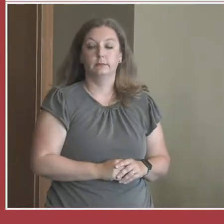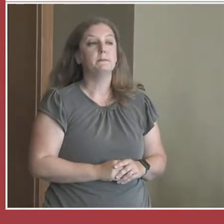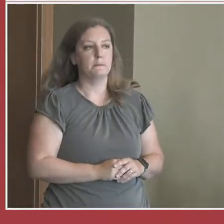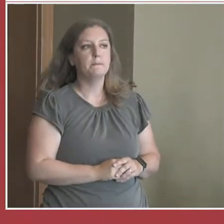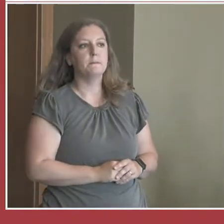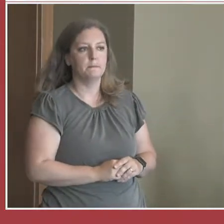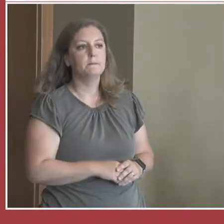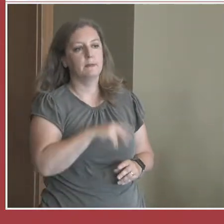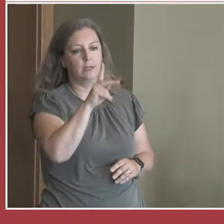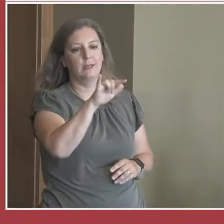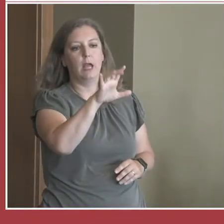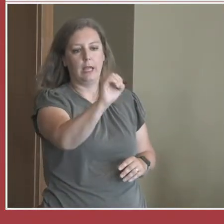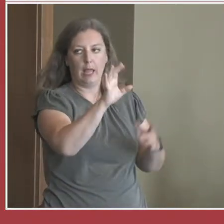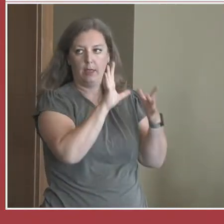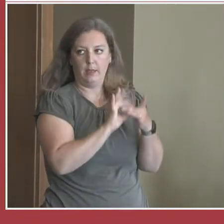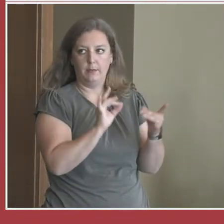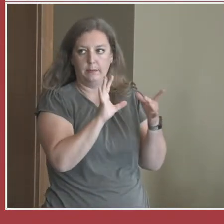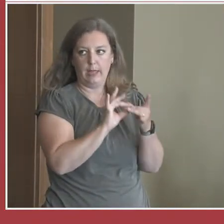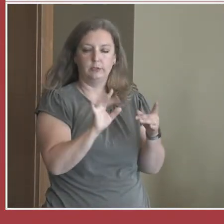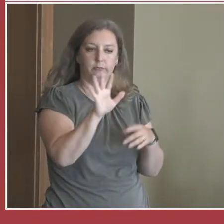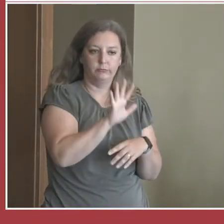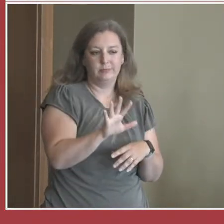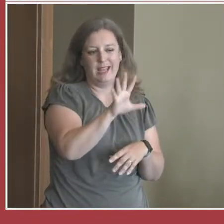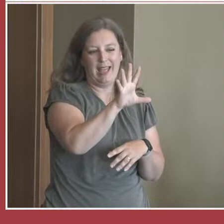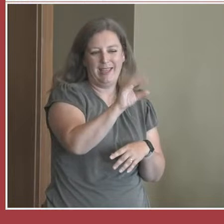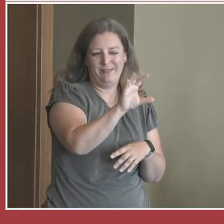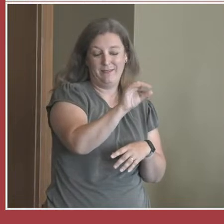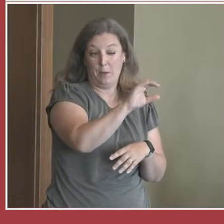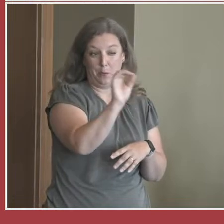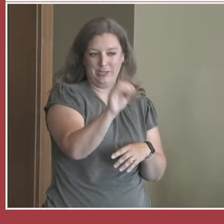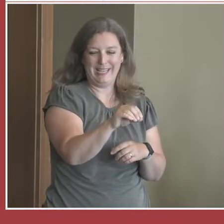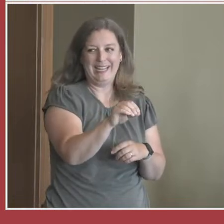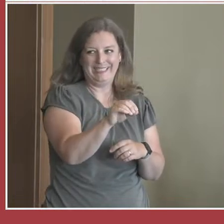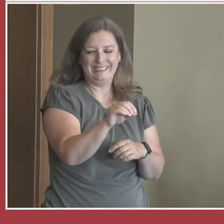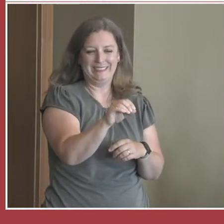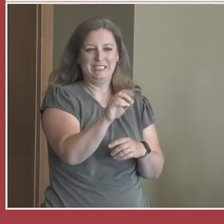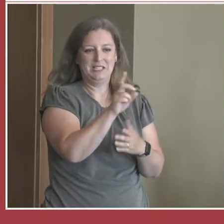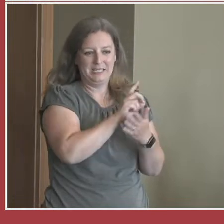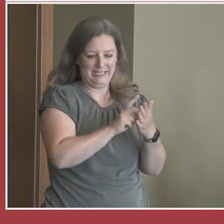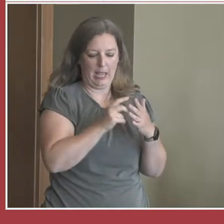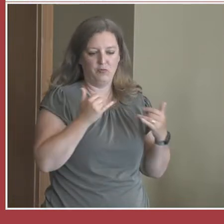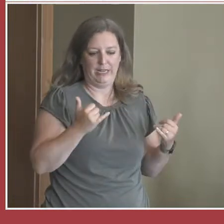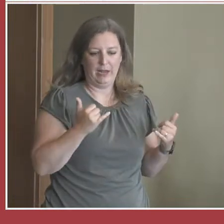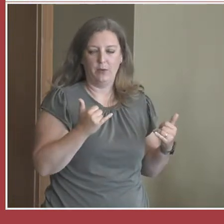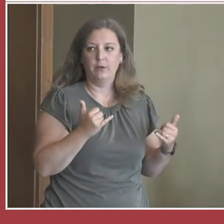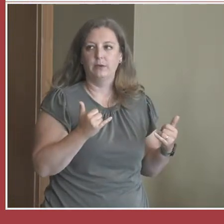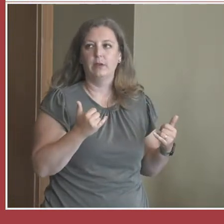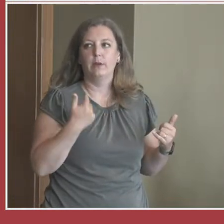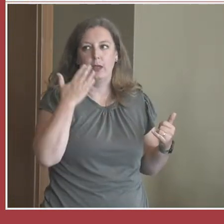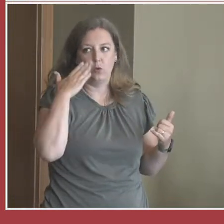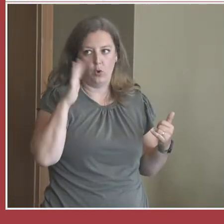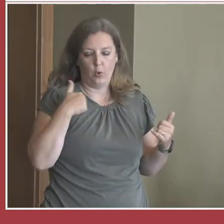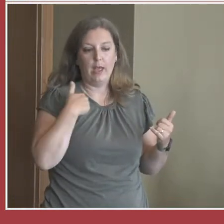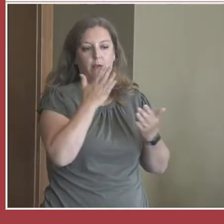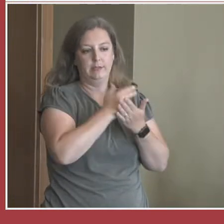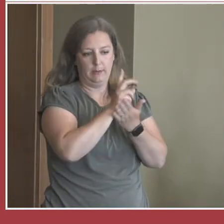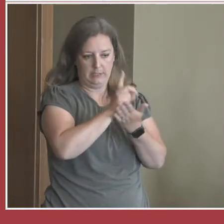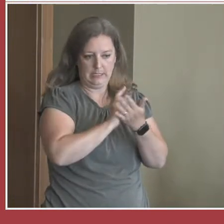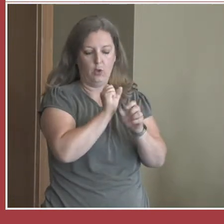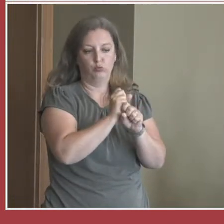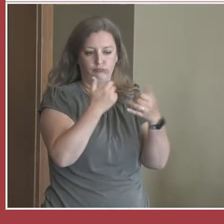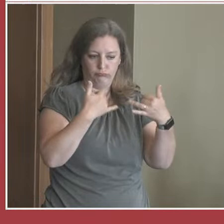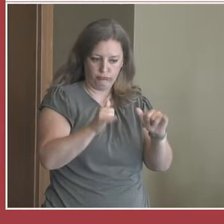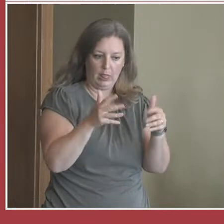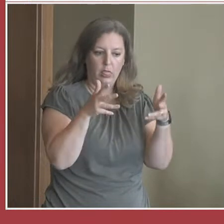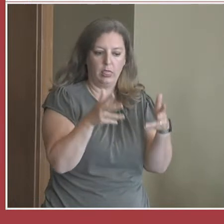Yeah, like Kyle mentioned, we're about at the 50% schematic design phase. We know that we have some design work that we need